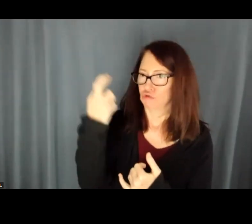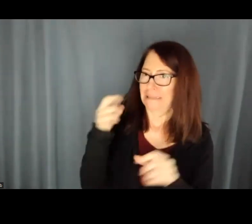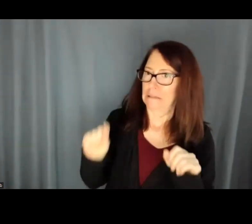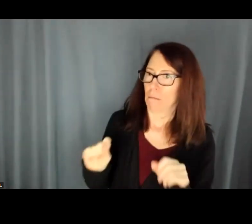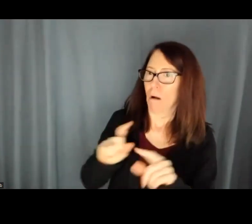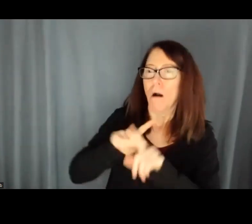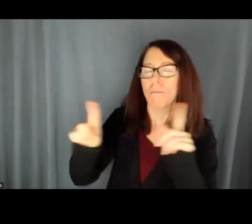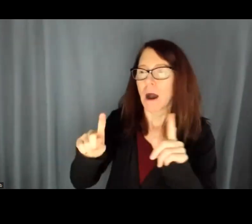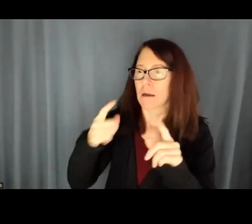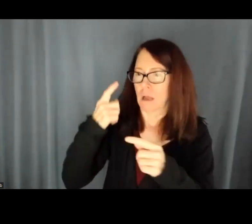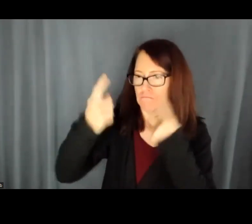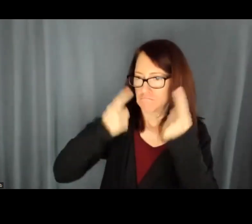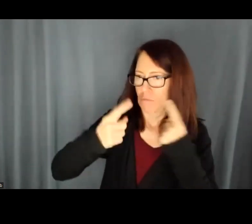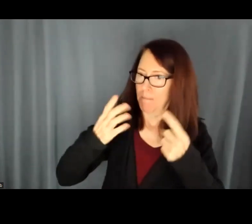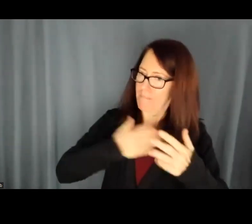comfortable.